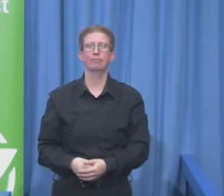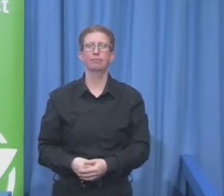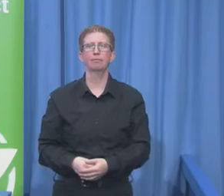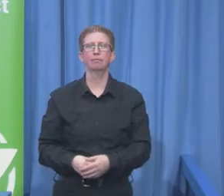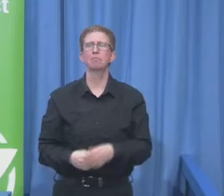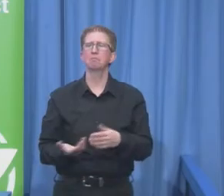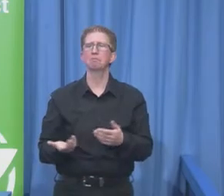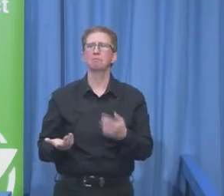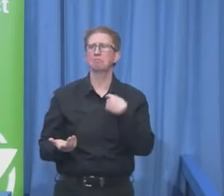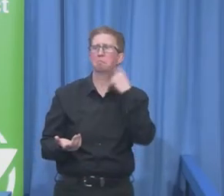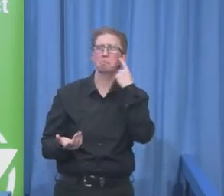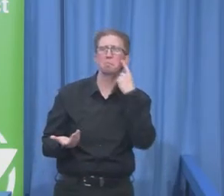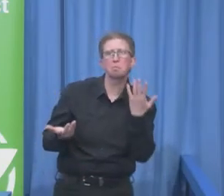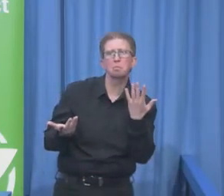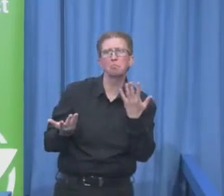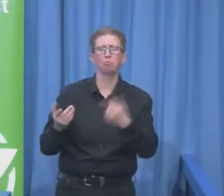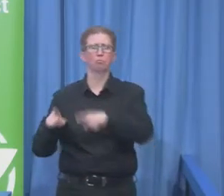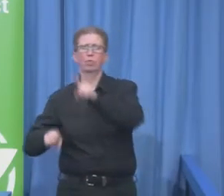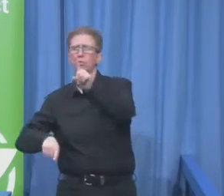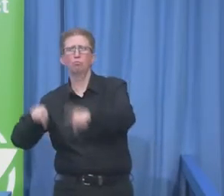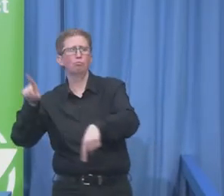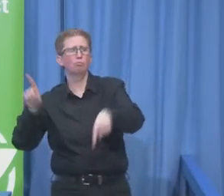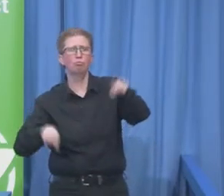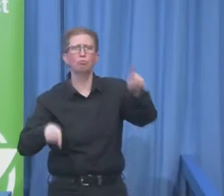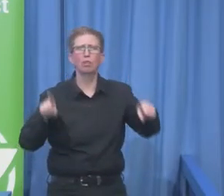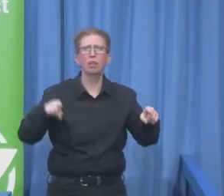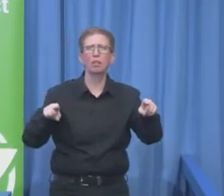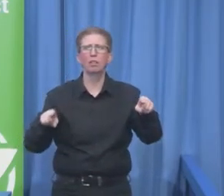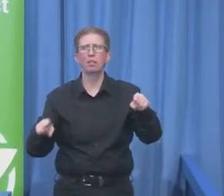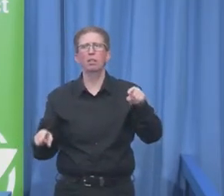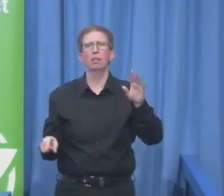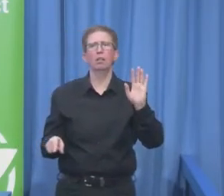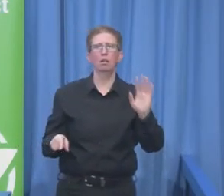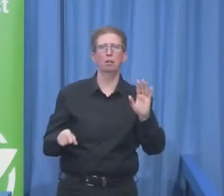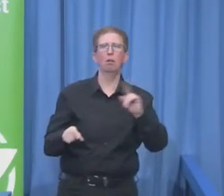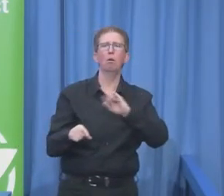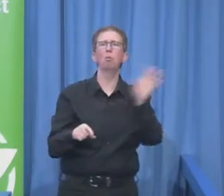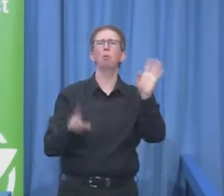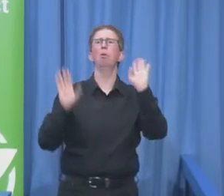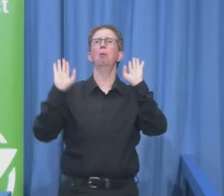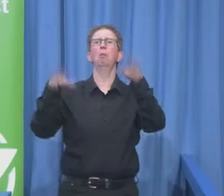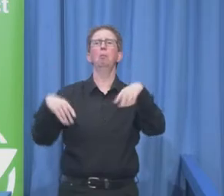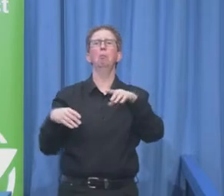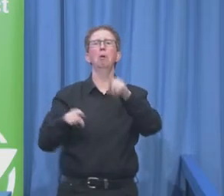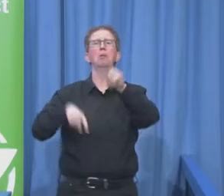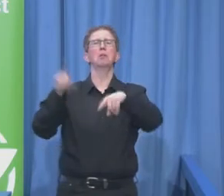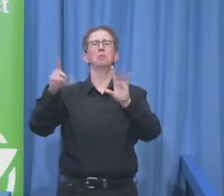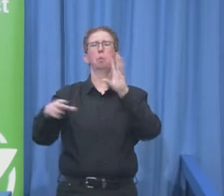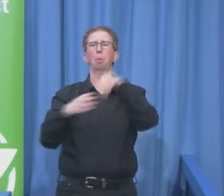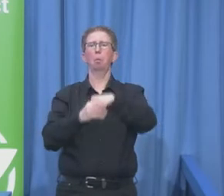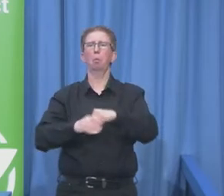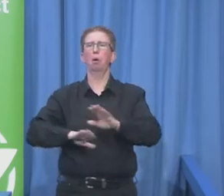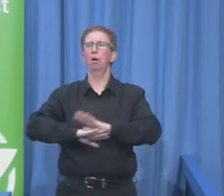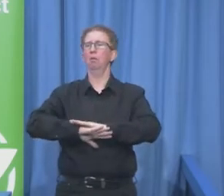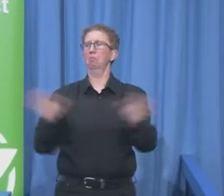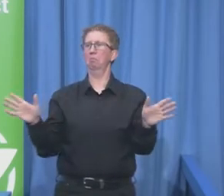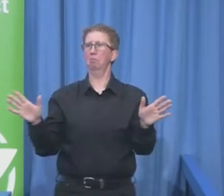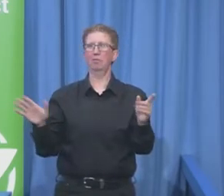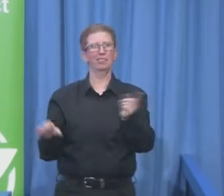inclusion. Inclusion becomes a very important part, and we need to create an inclusive ecosystem. So that's